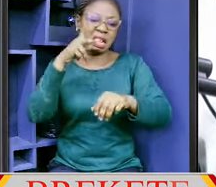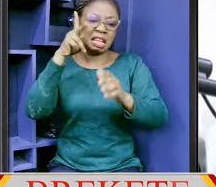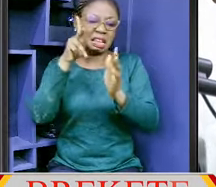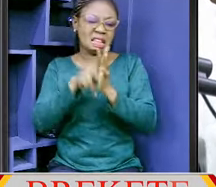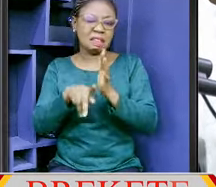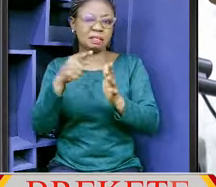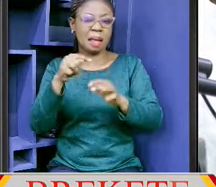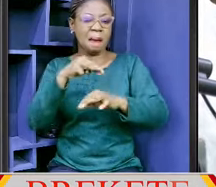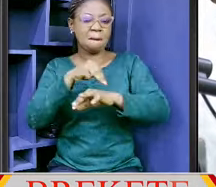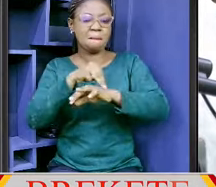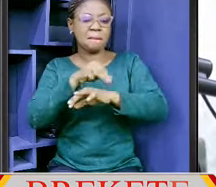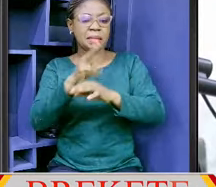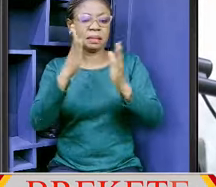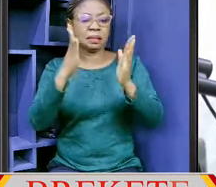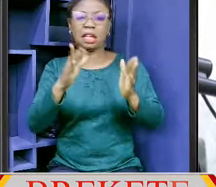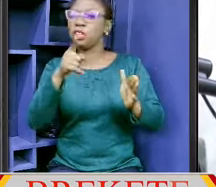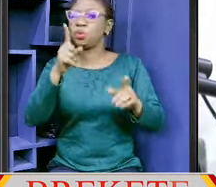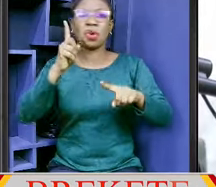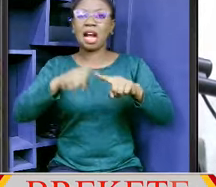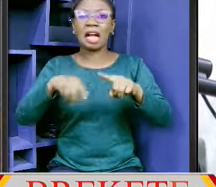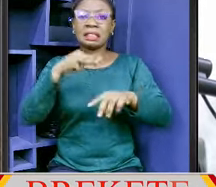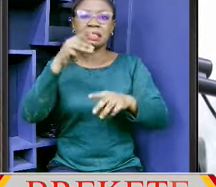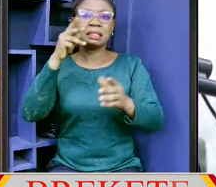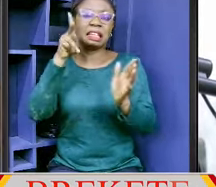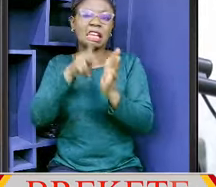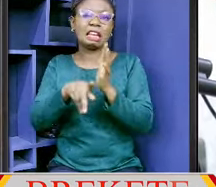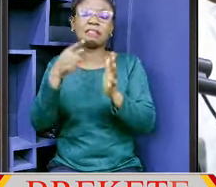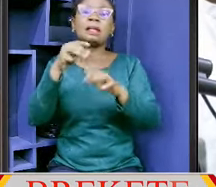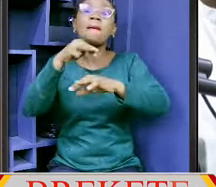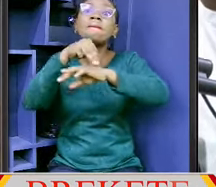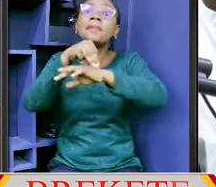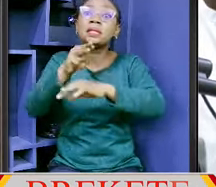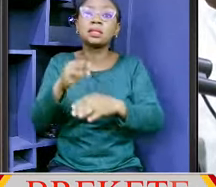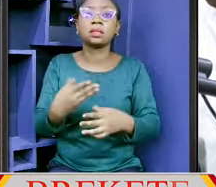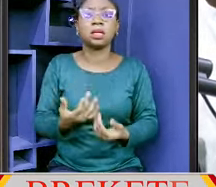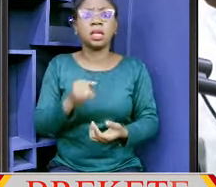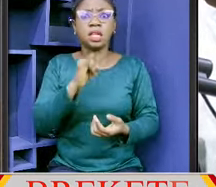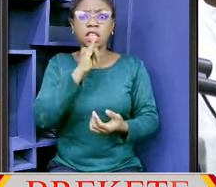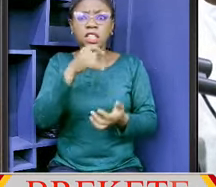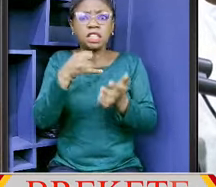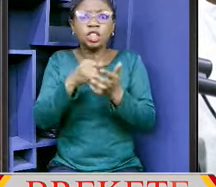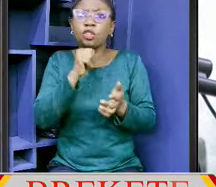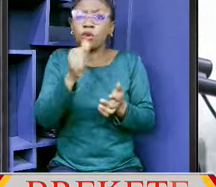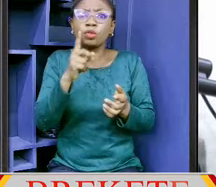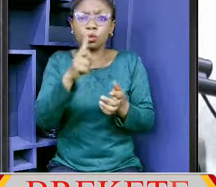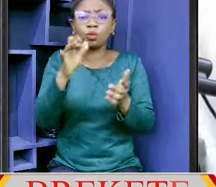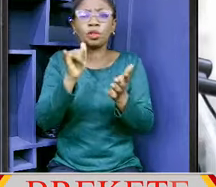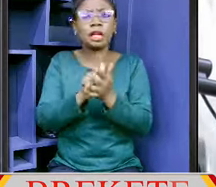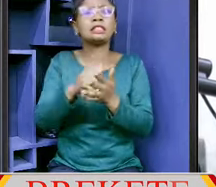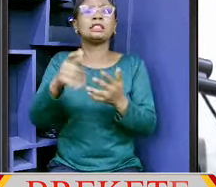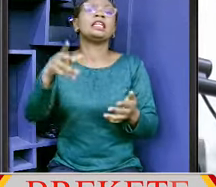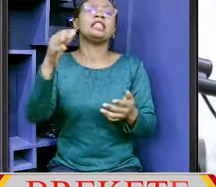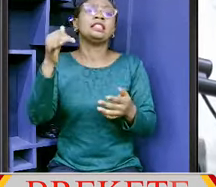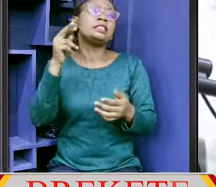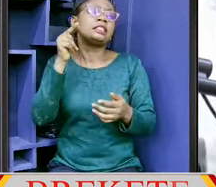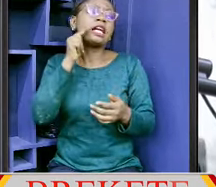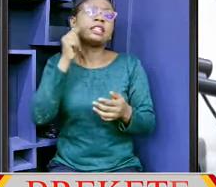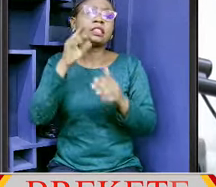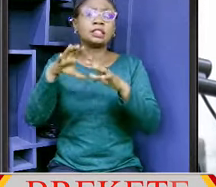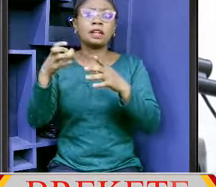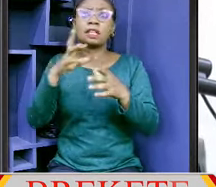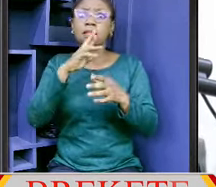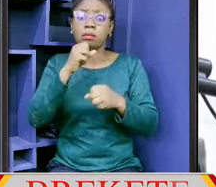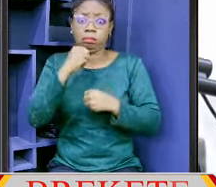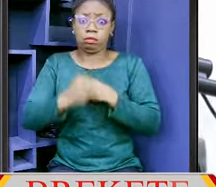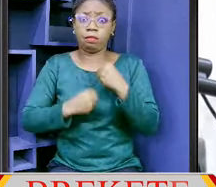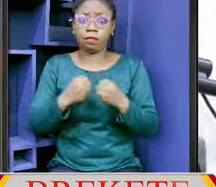message. Now fact it be, say Nigerians they suffer. Now lie? No. Very obvious. Now fact it be, say